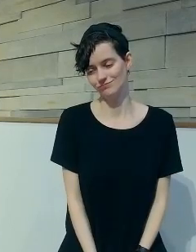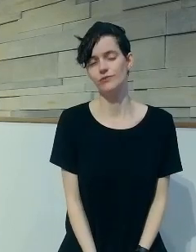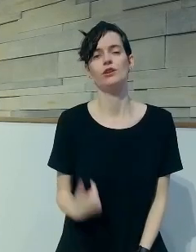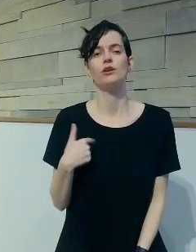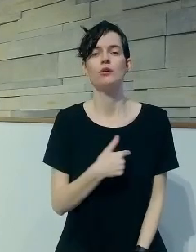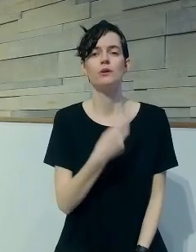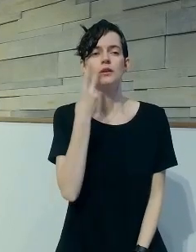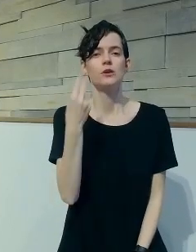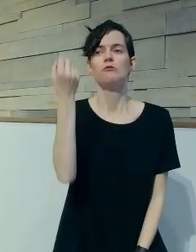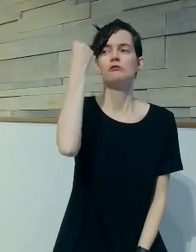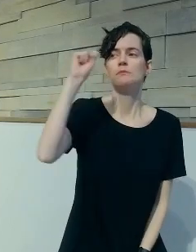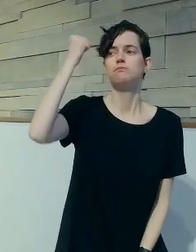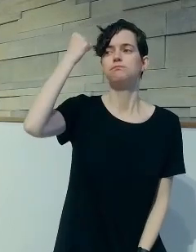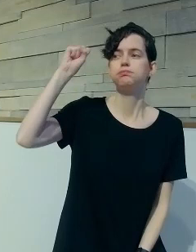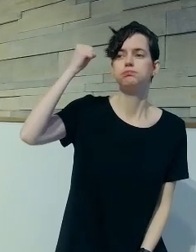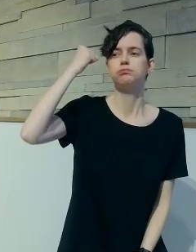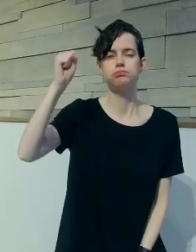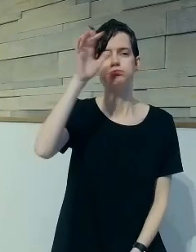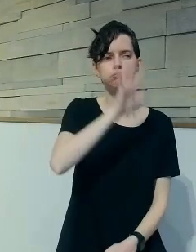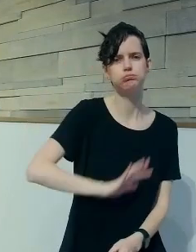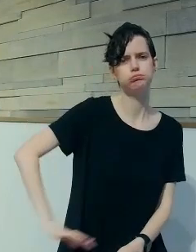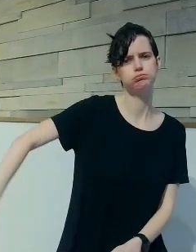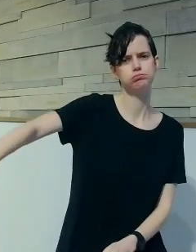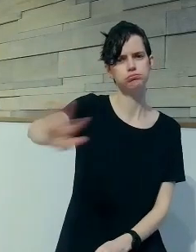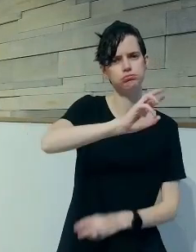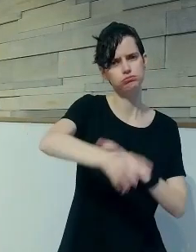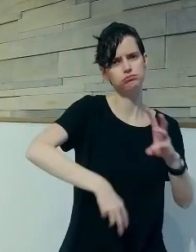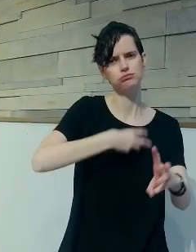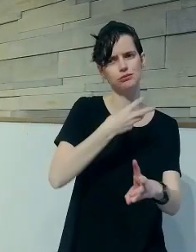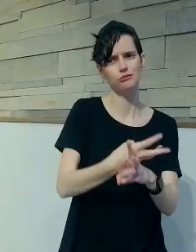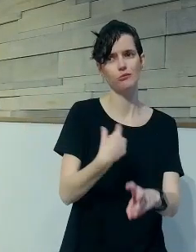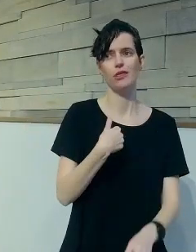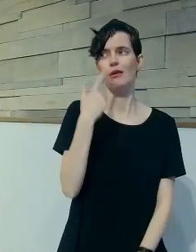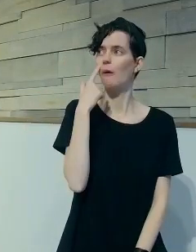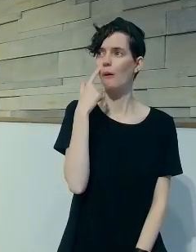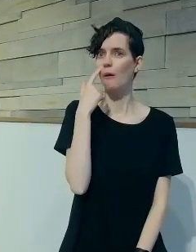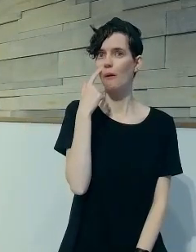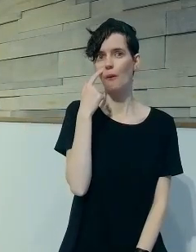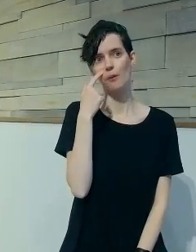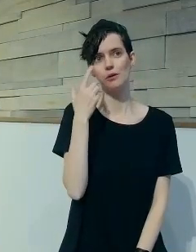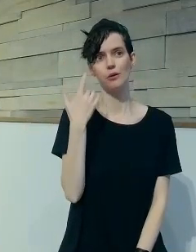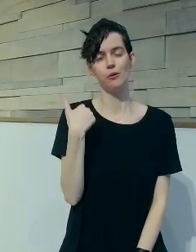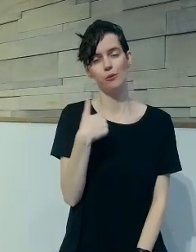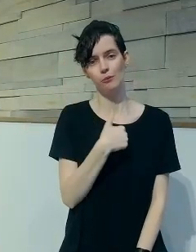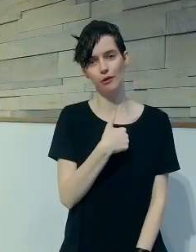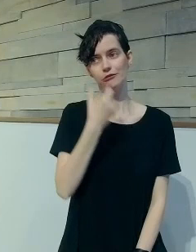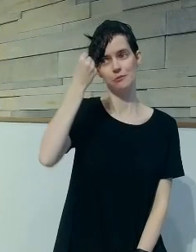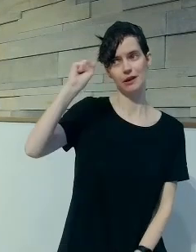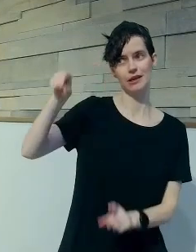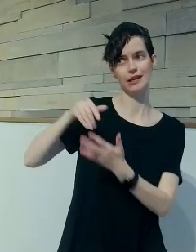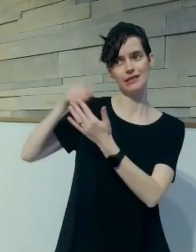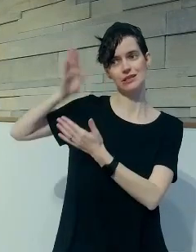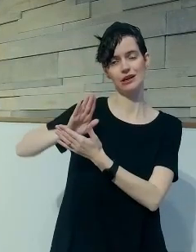We see rebellion against God all over this planet. And we think that, oh, despite the fact that we're in rebellion